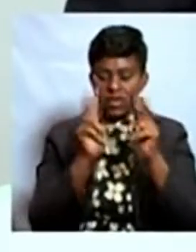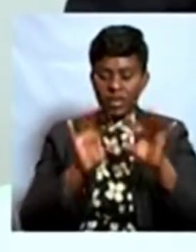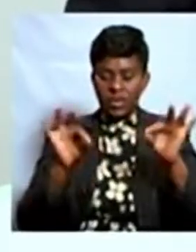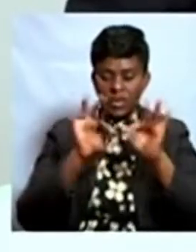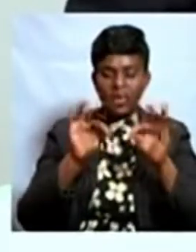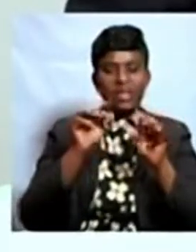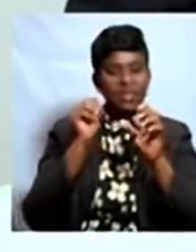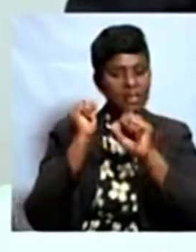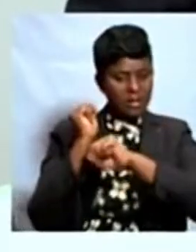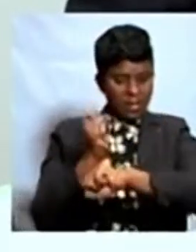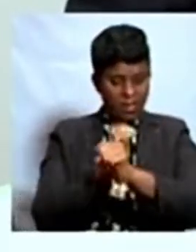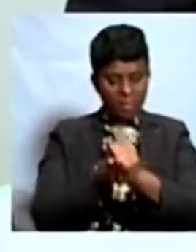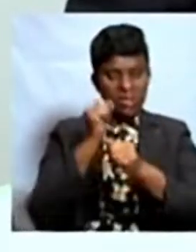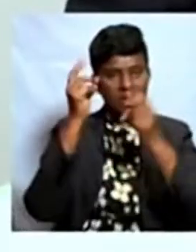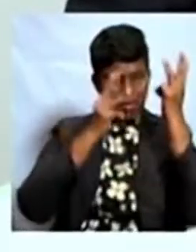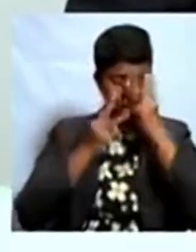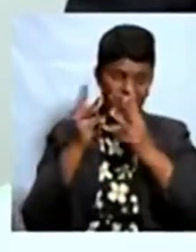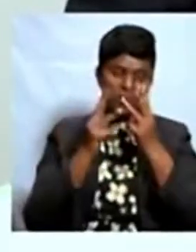security concern,